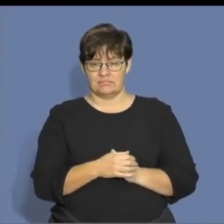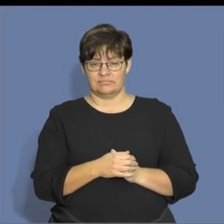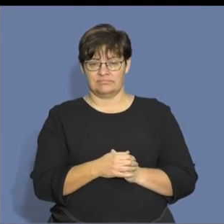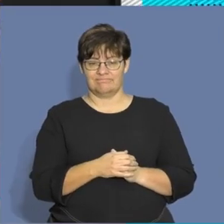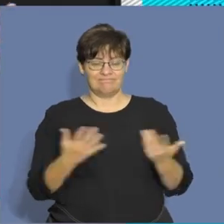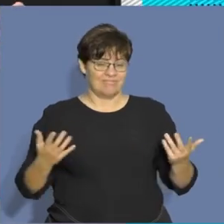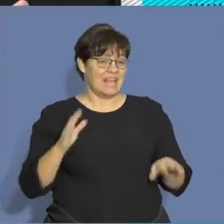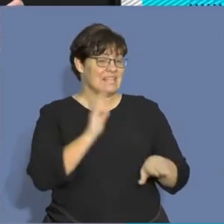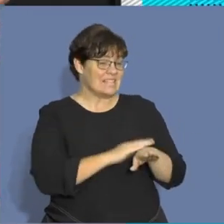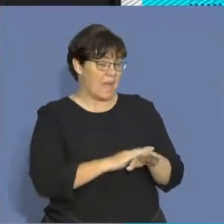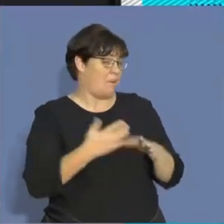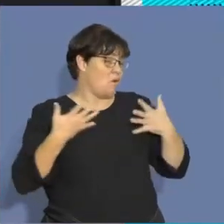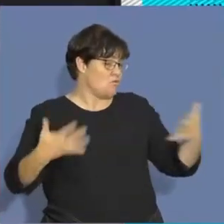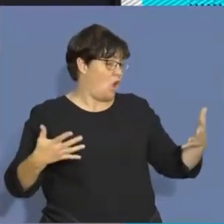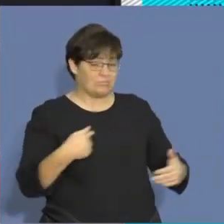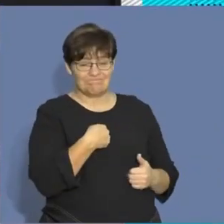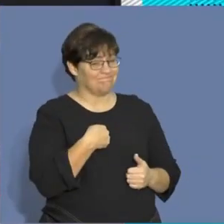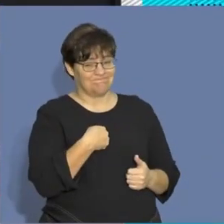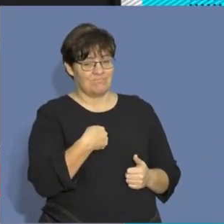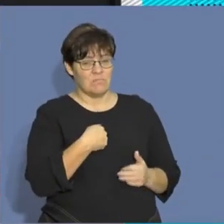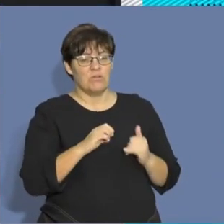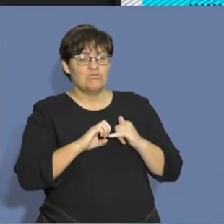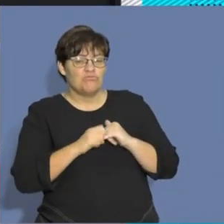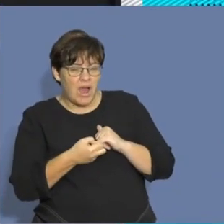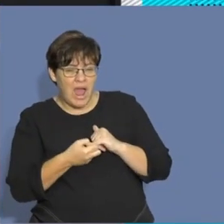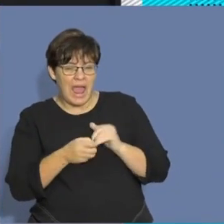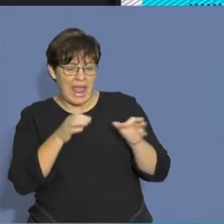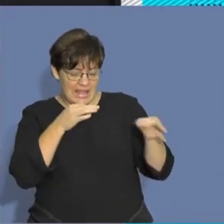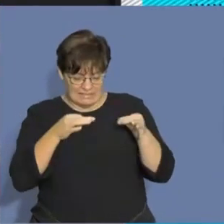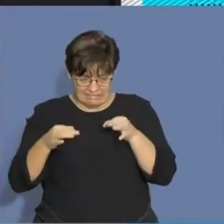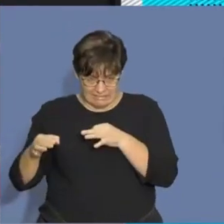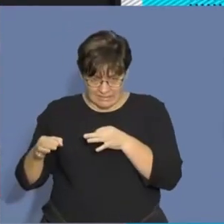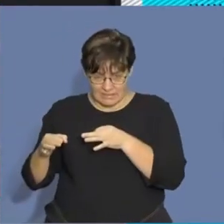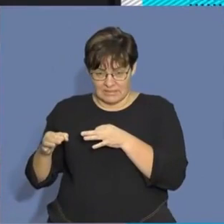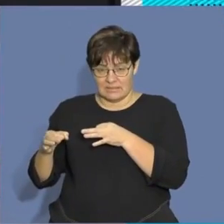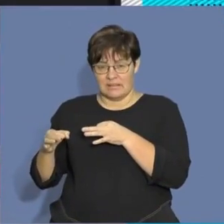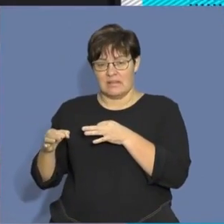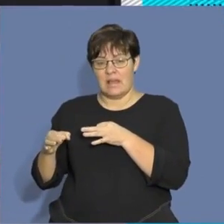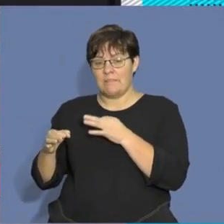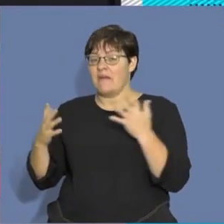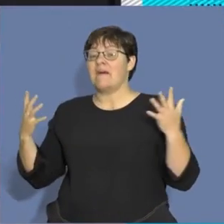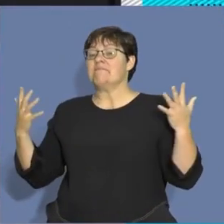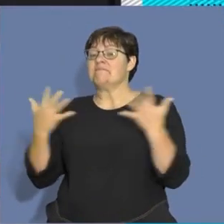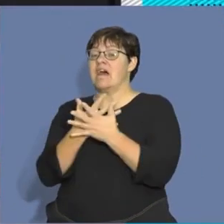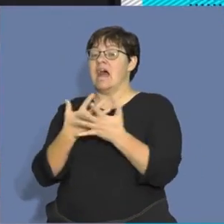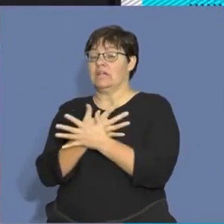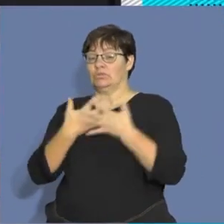have that much time left, and so I'm going to try and move through it quite quickly. If I go too